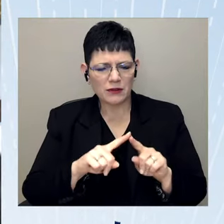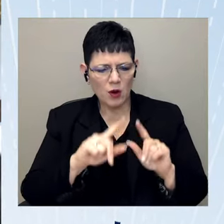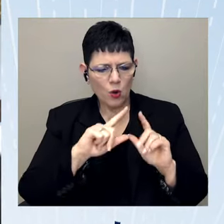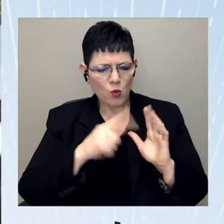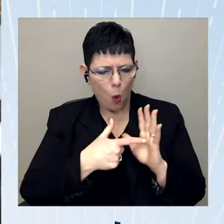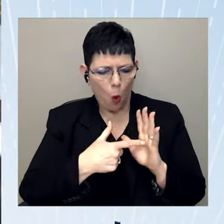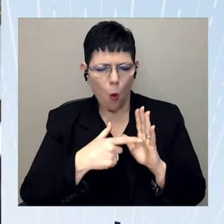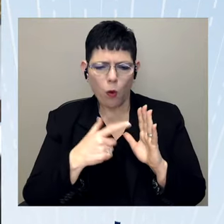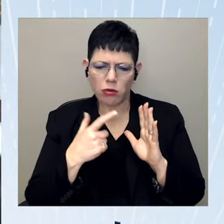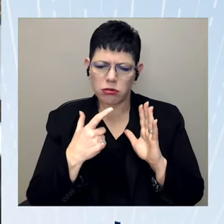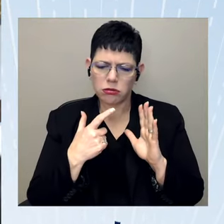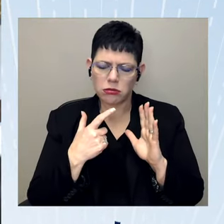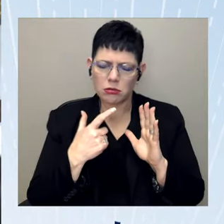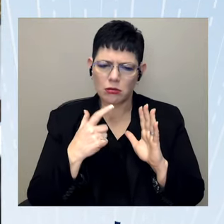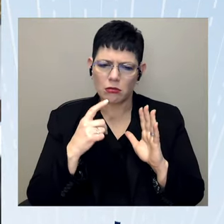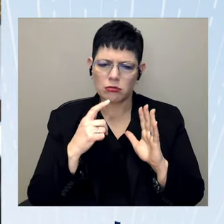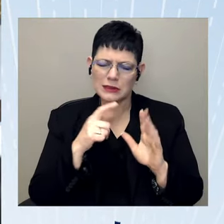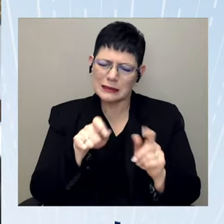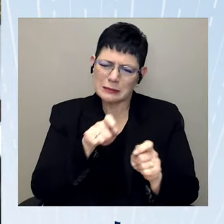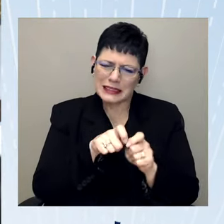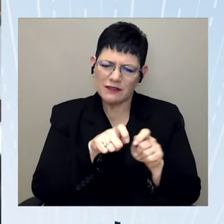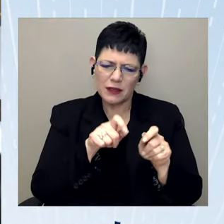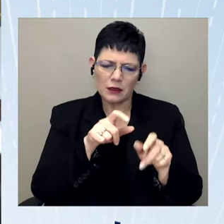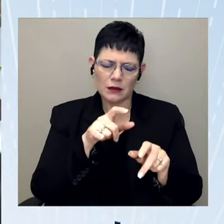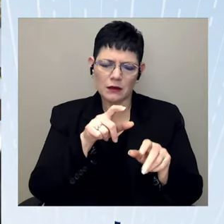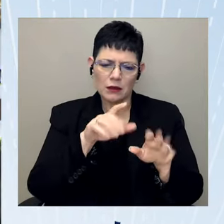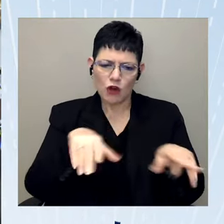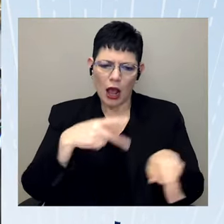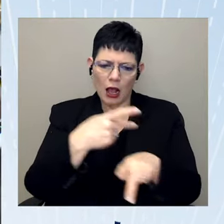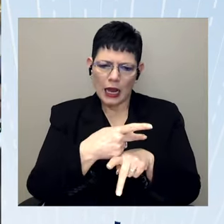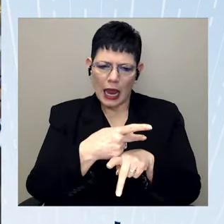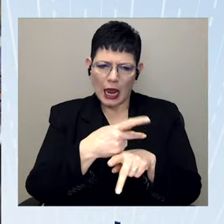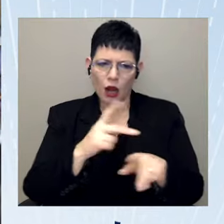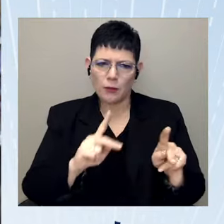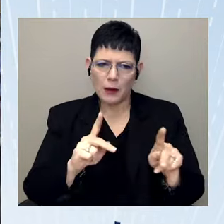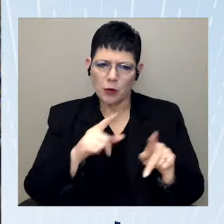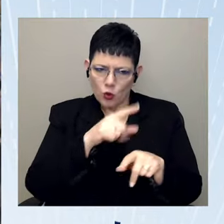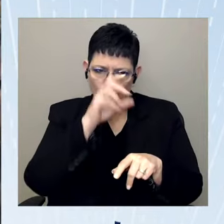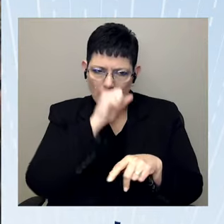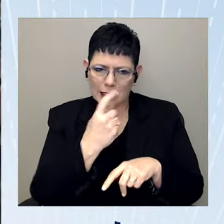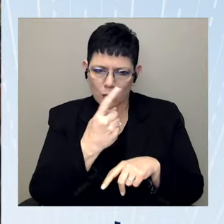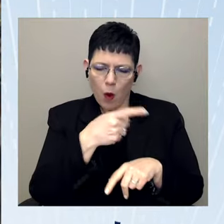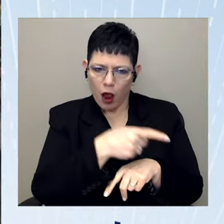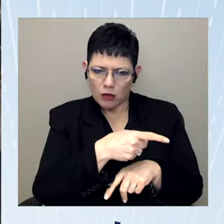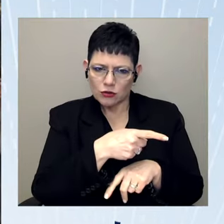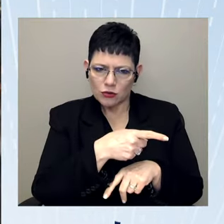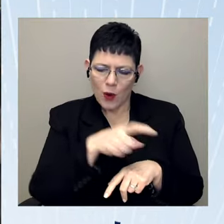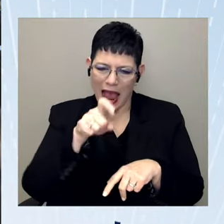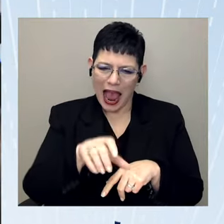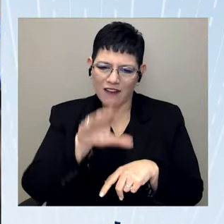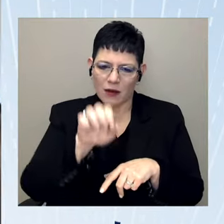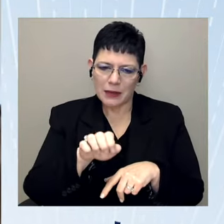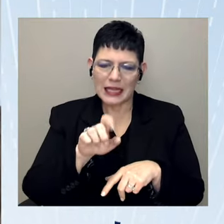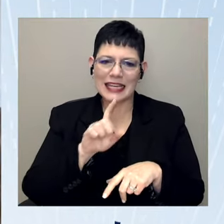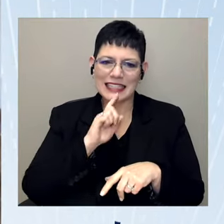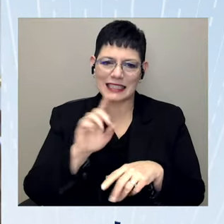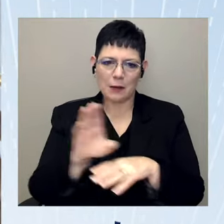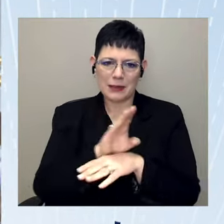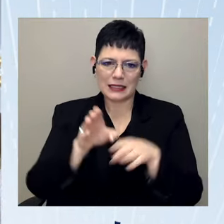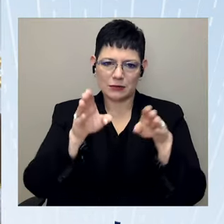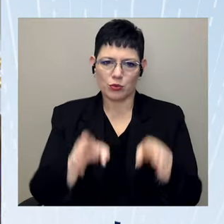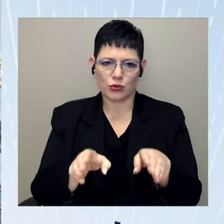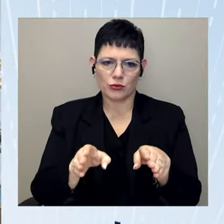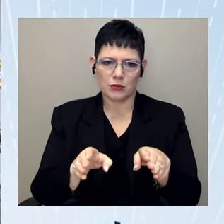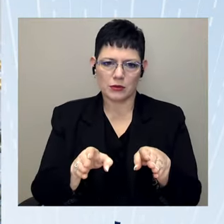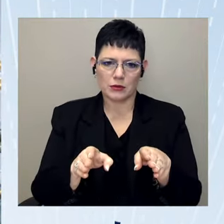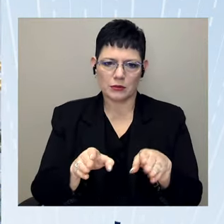child caregivers in particular, play, and you missed one, which I know you also have to be, which is an entrepreneur and a business person. Absolutely. So